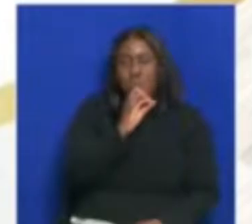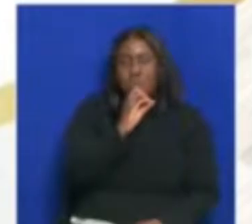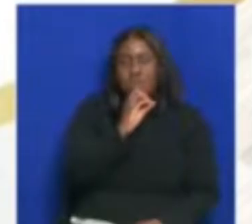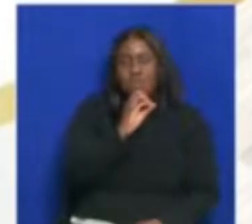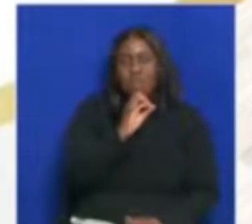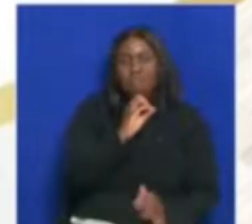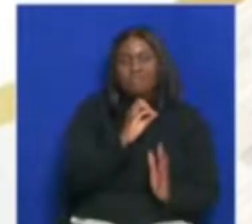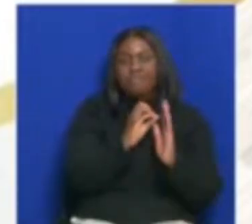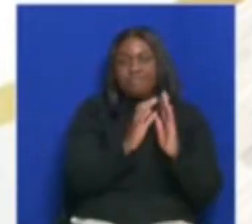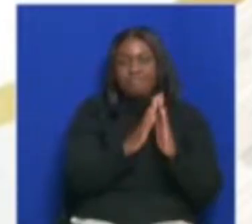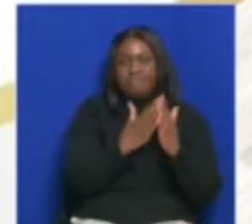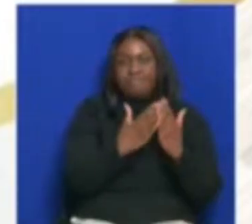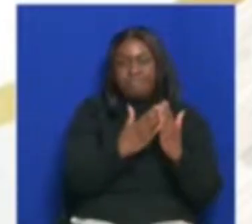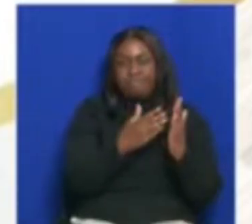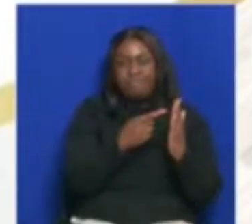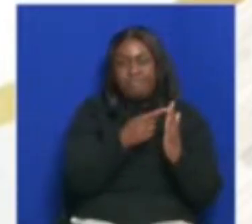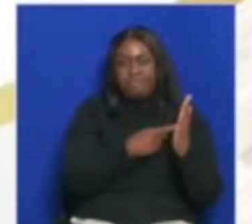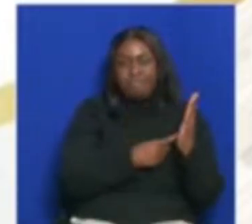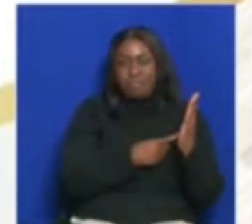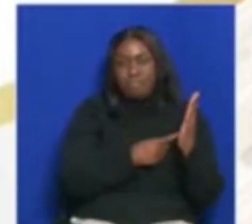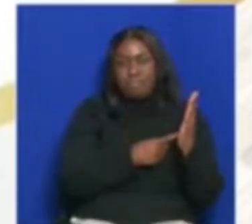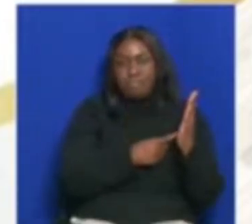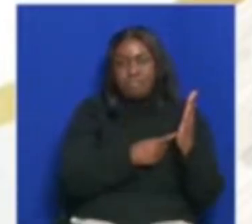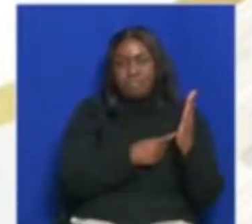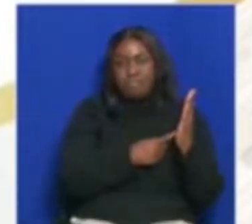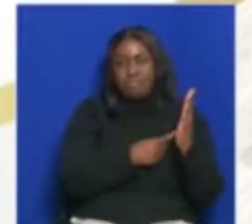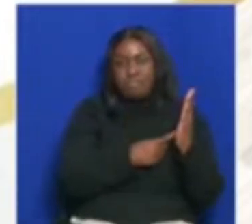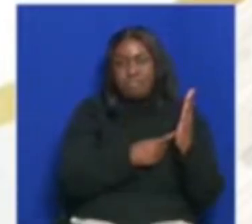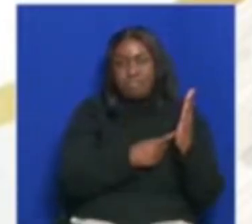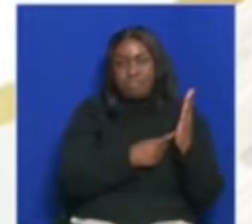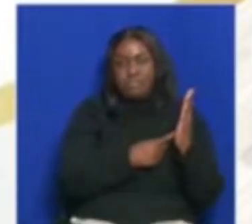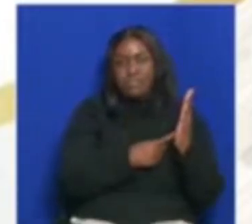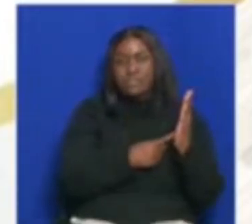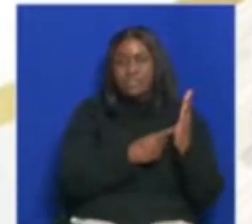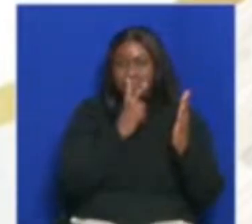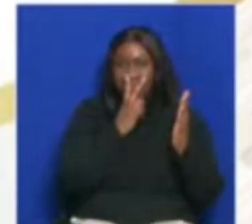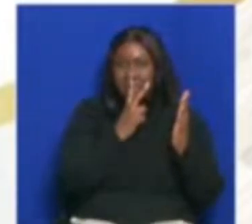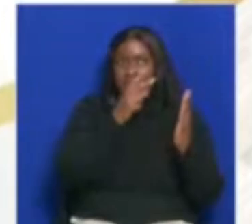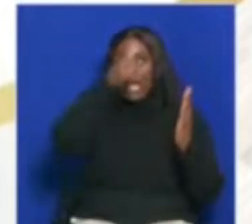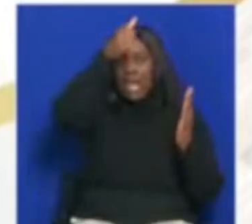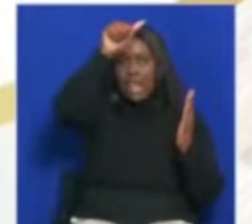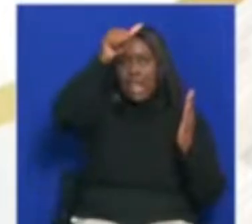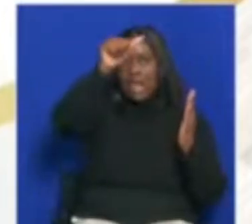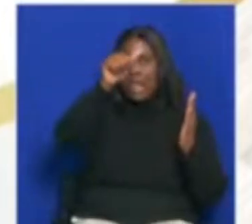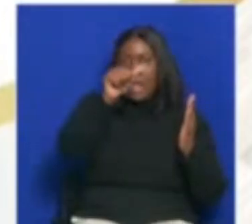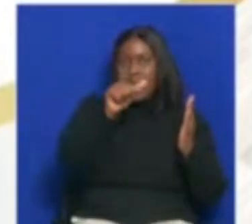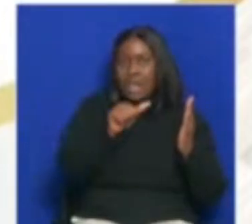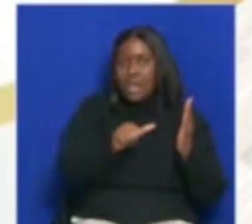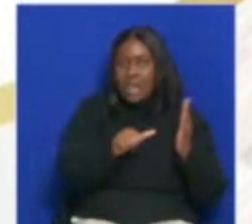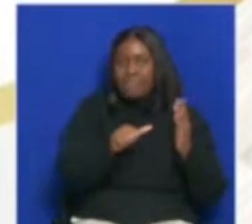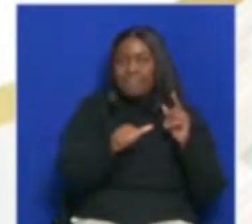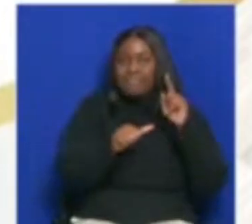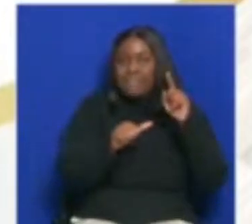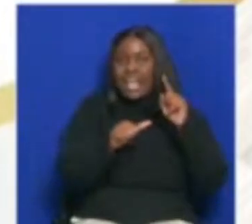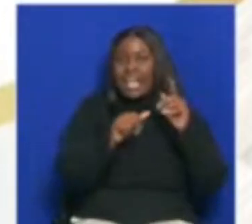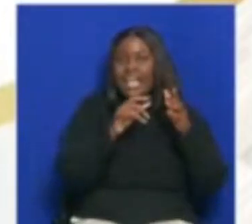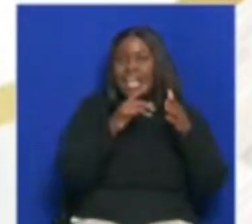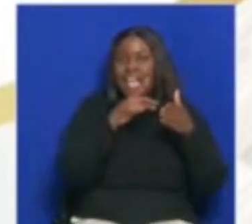succession of cash deposits into what is a home loan account. And if we go